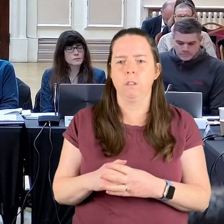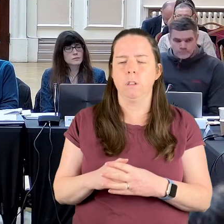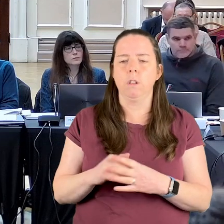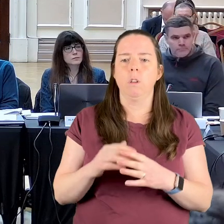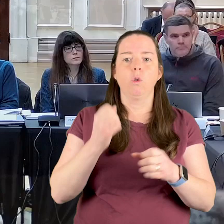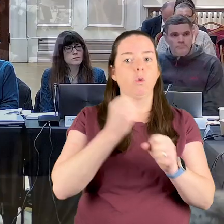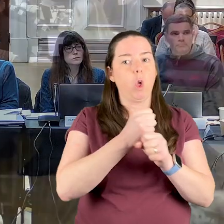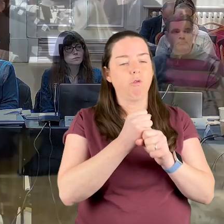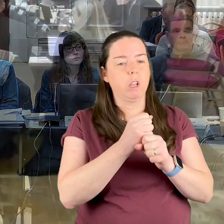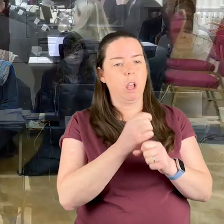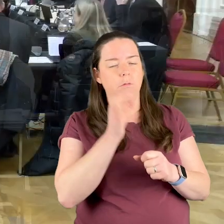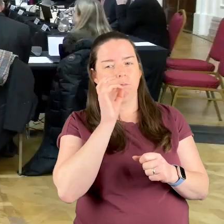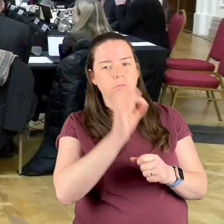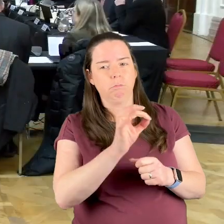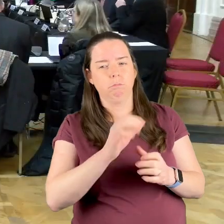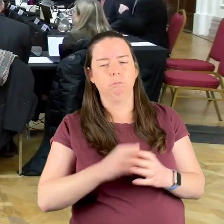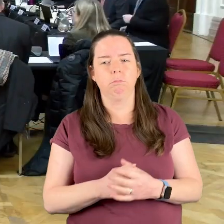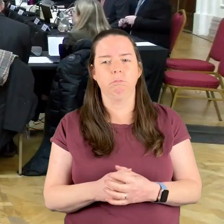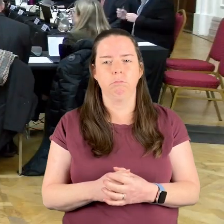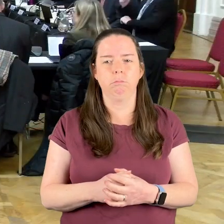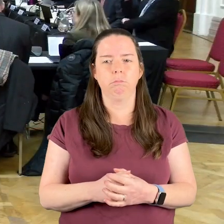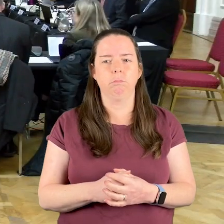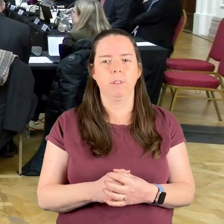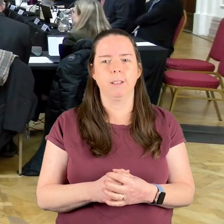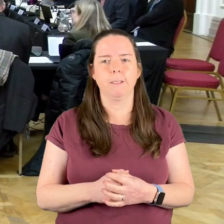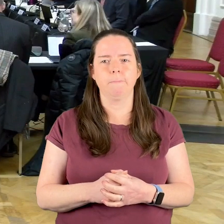Gloria, can I come to you? So is the yes.